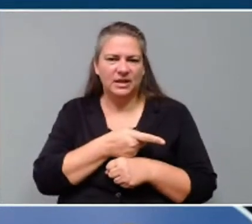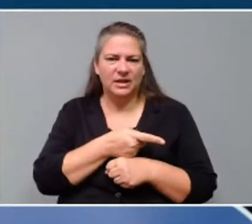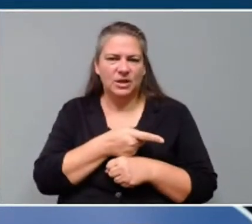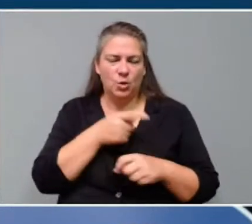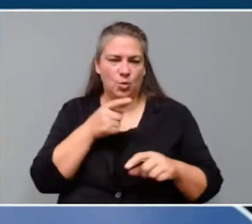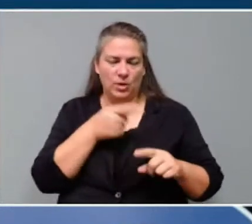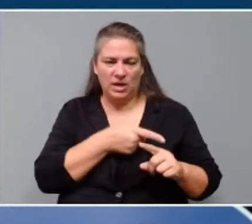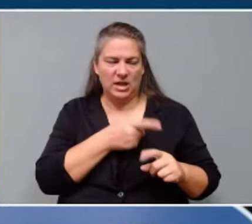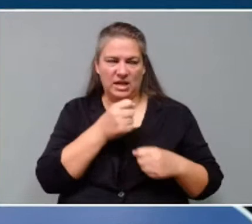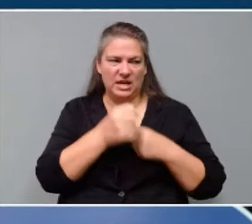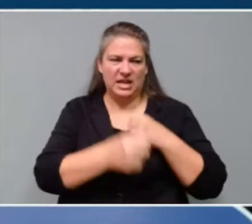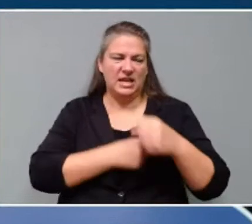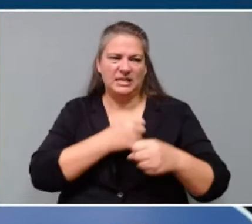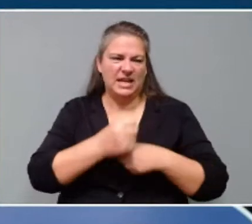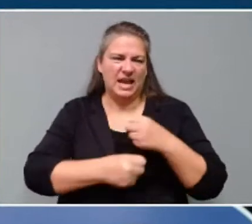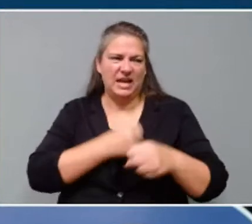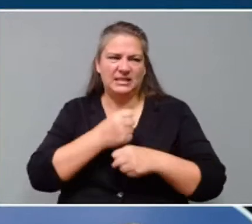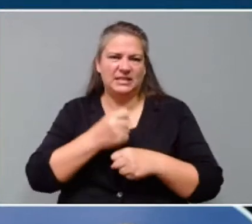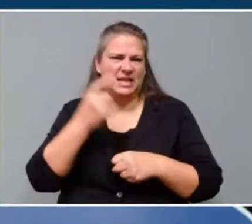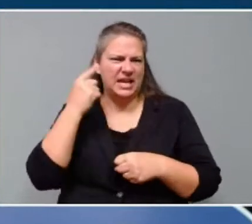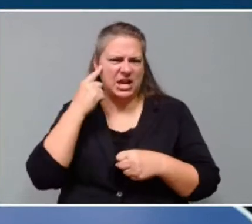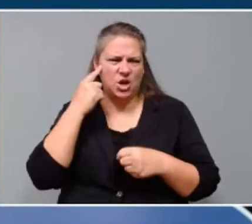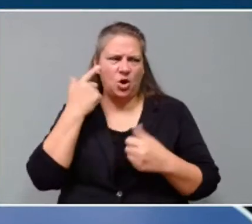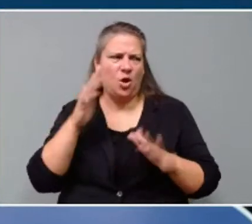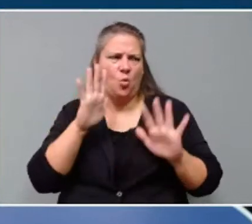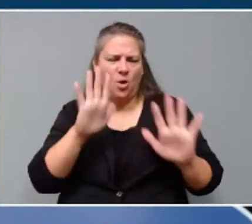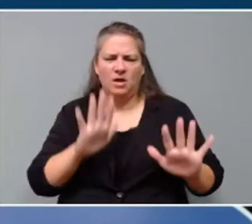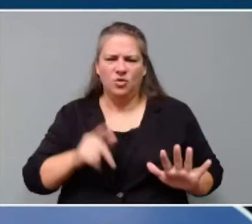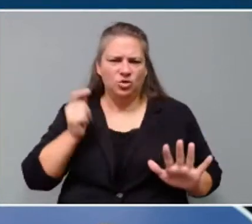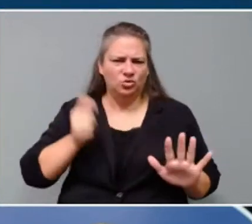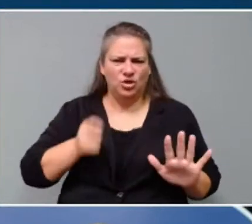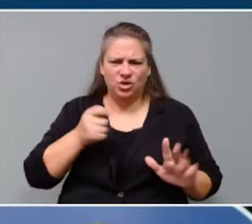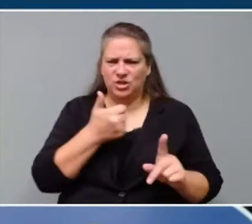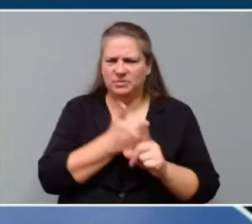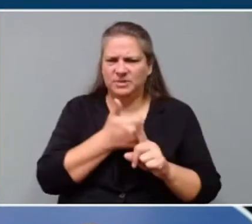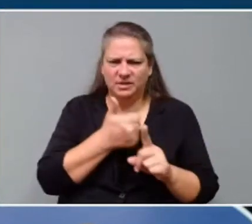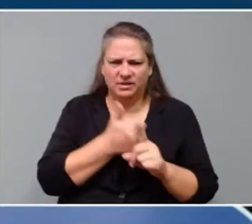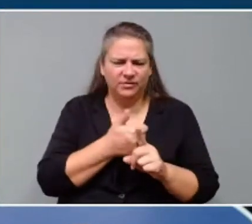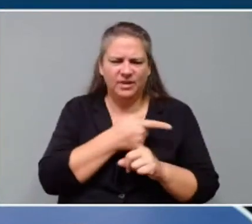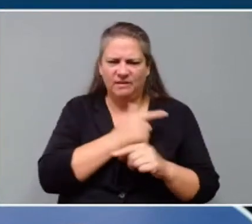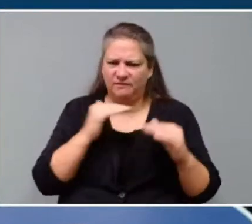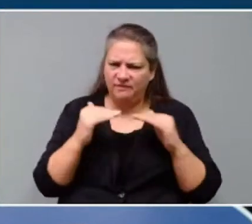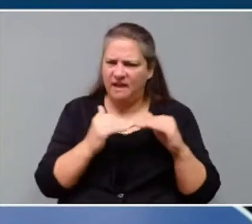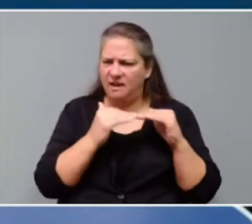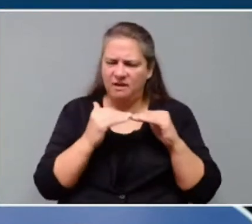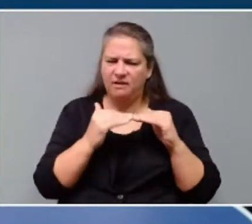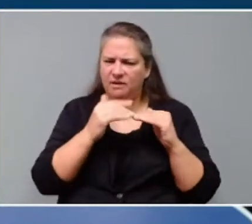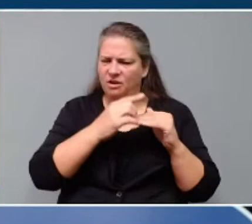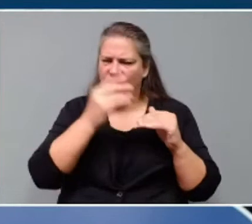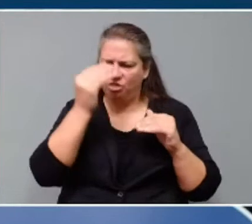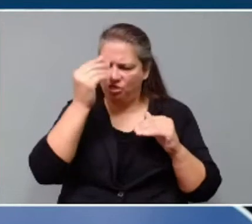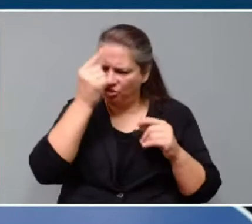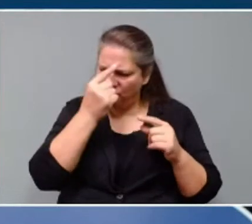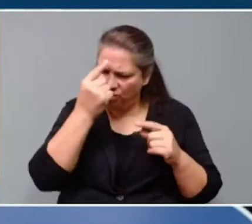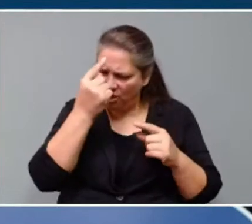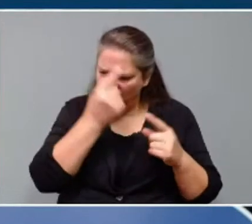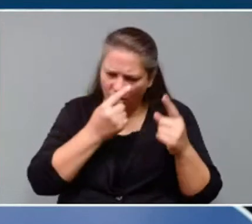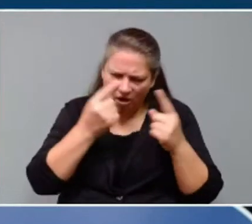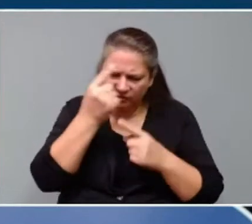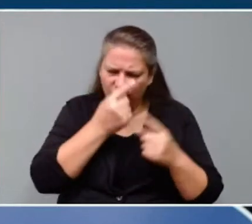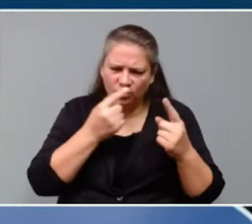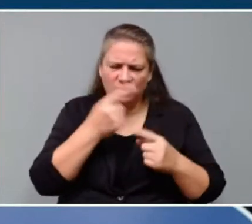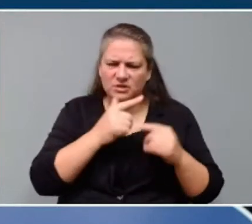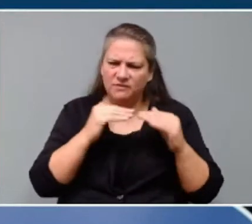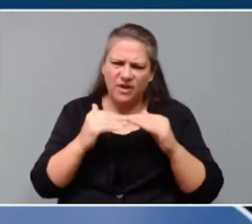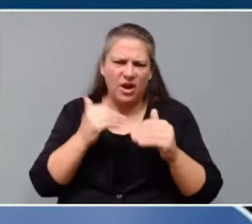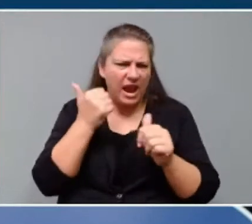decades after about what a great judge that he was, how fair and thoughtful, and that just about every time he got it